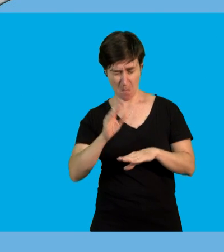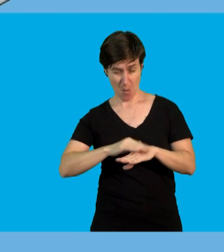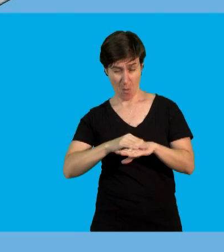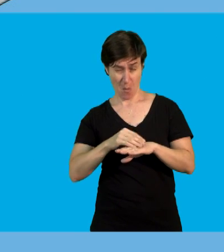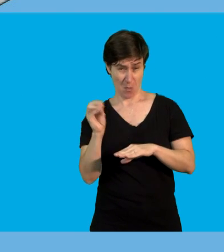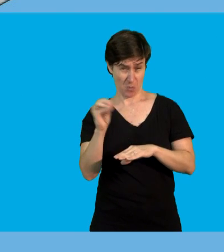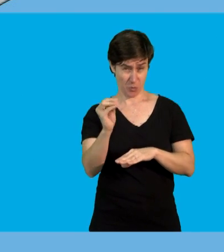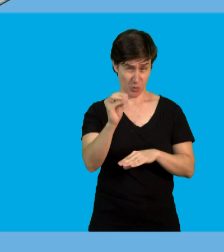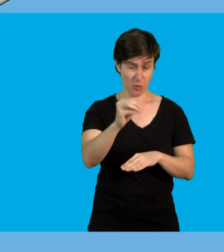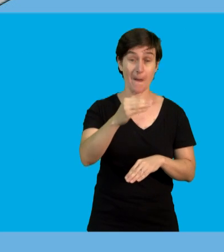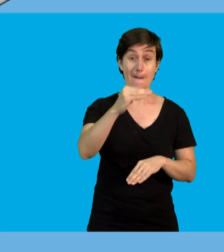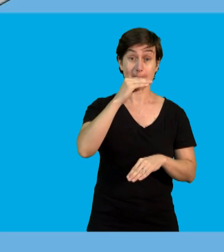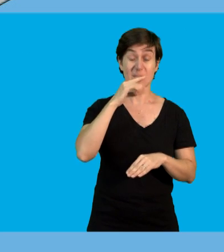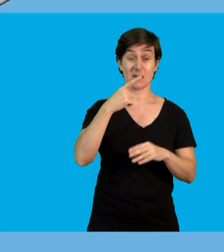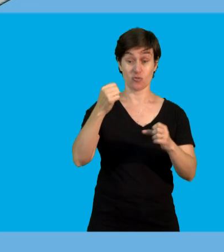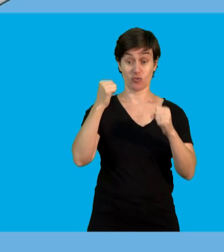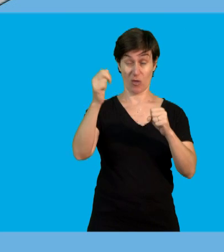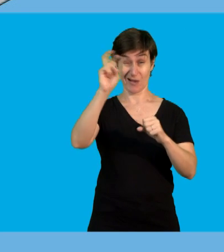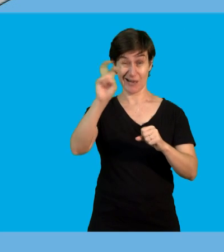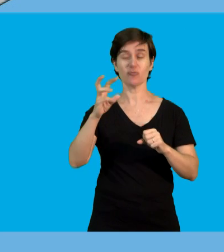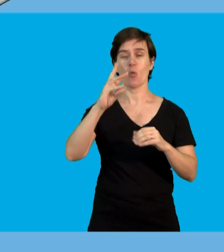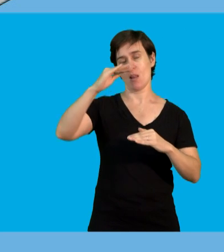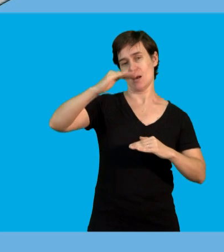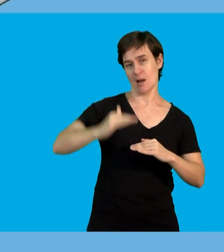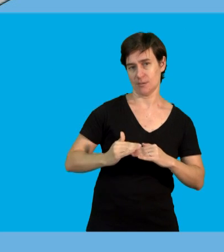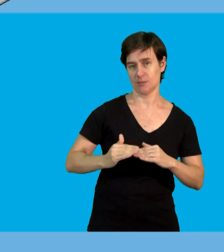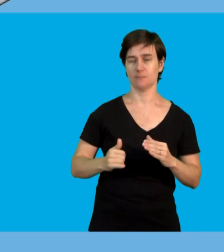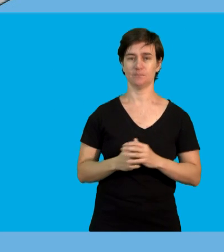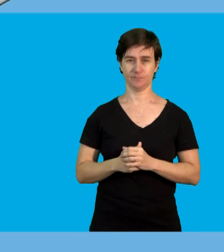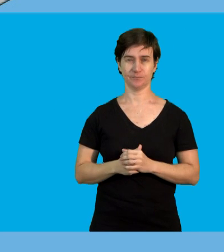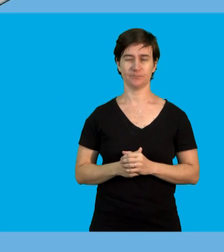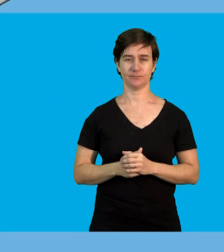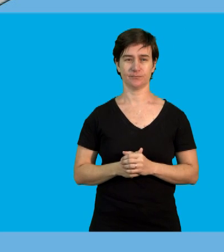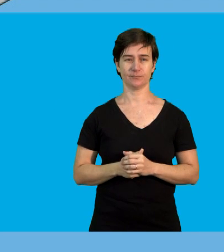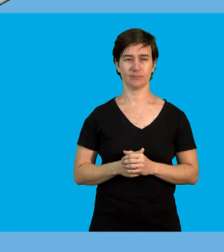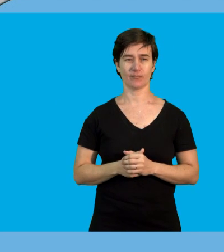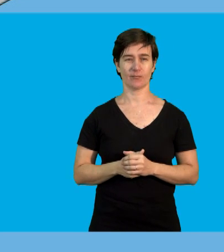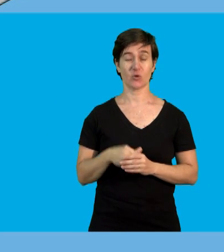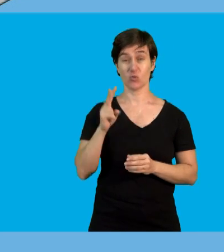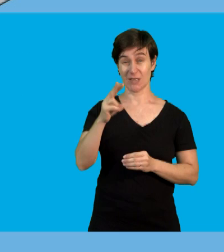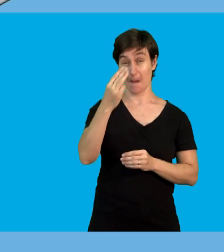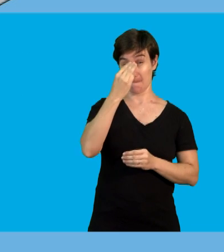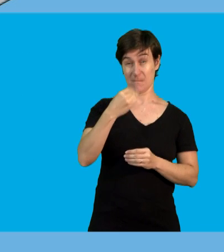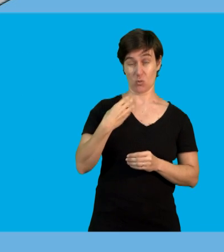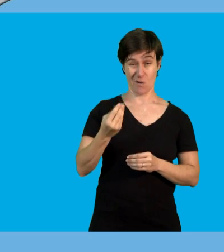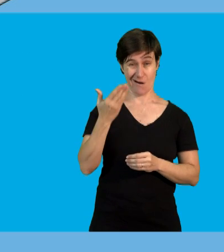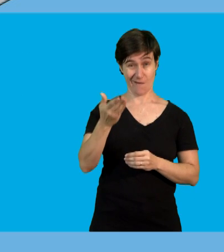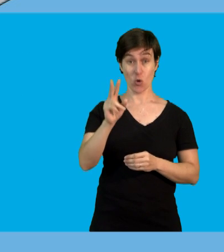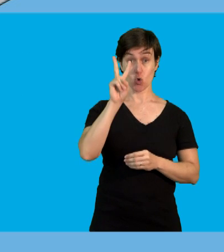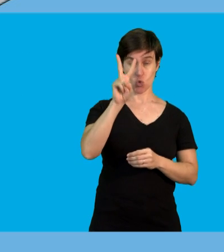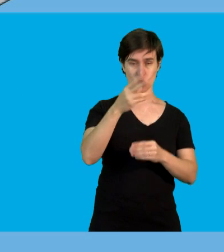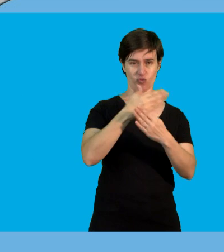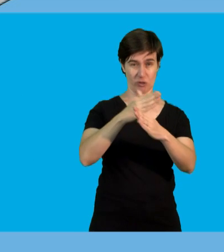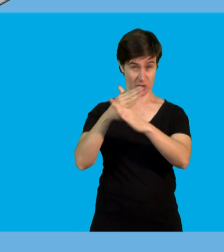current in the whole circuit is going to decrease. So if we add more resistors in series, in this case, on this particular diagram that we have